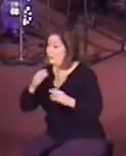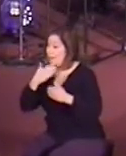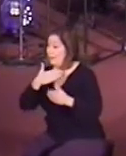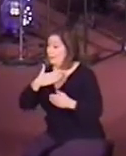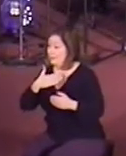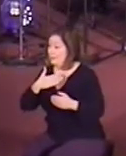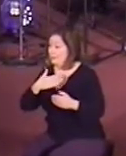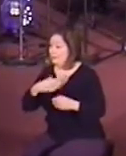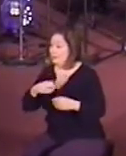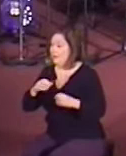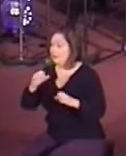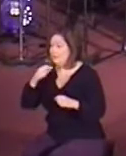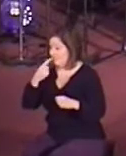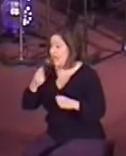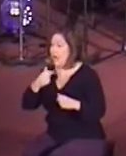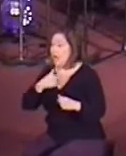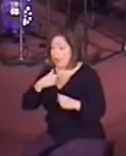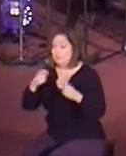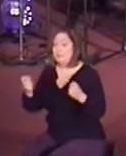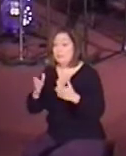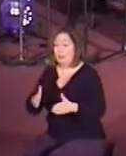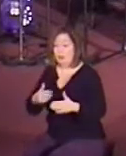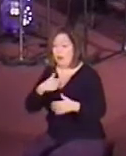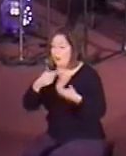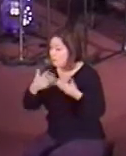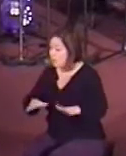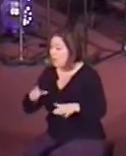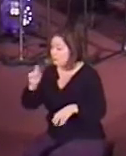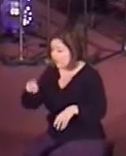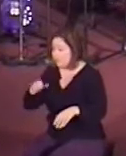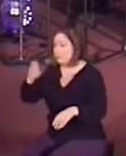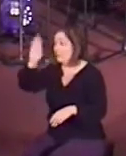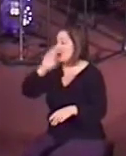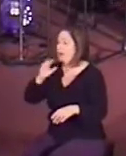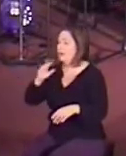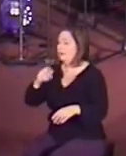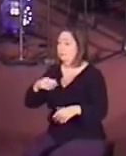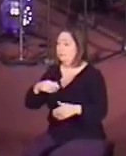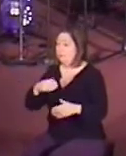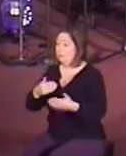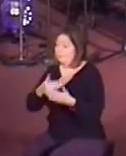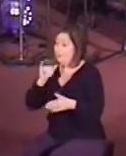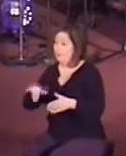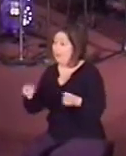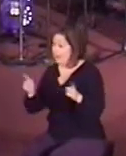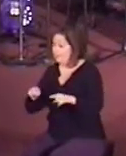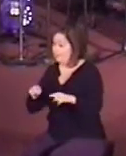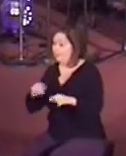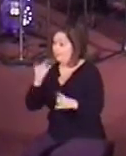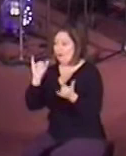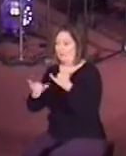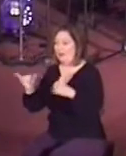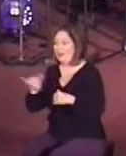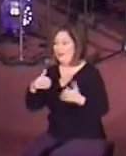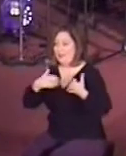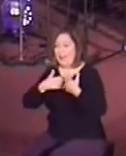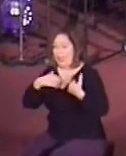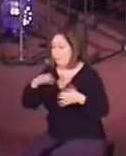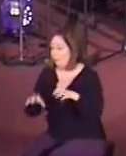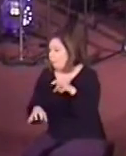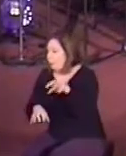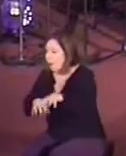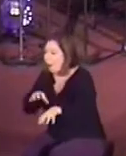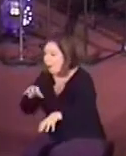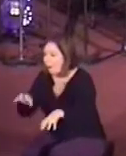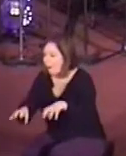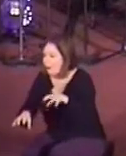we make mistakes, we are lost, we need God, we are forever going to be like nothing more than an animal, crawling on our hands